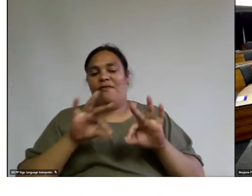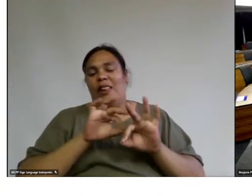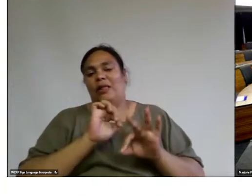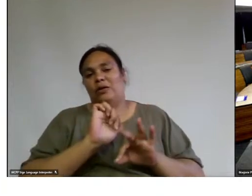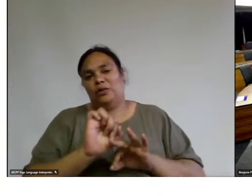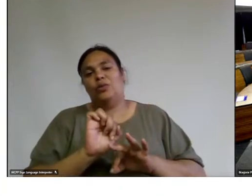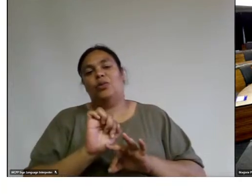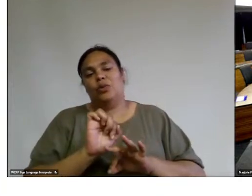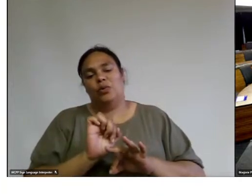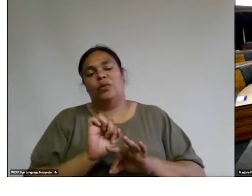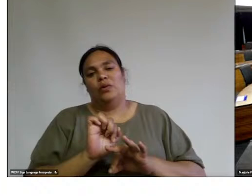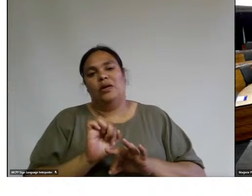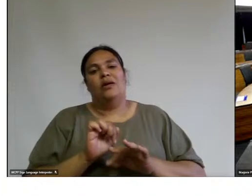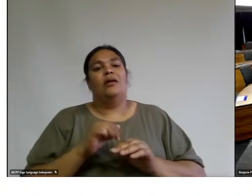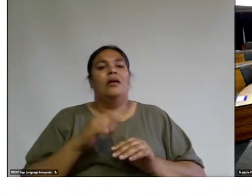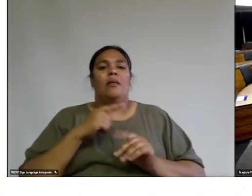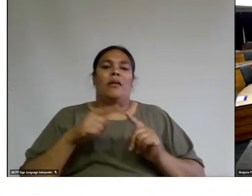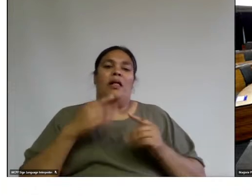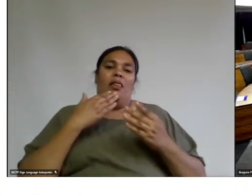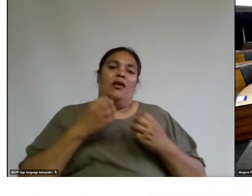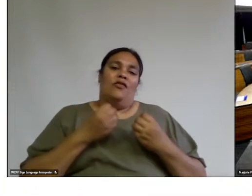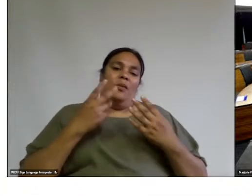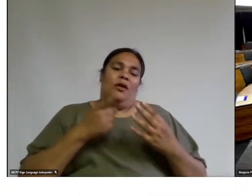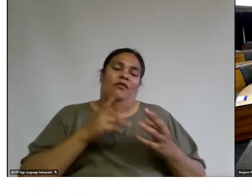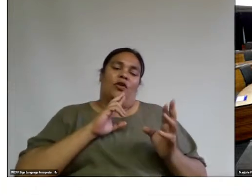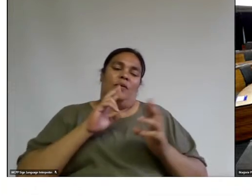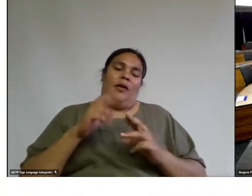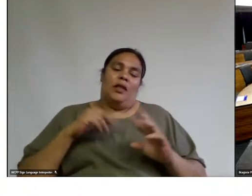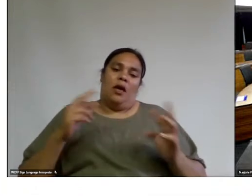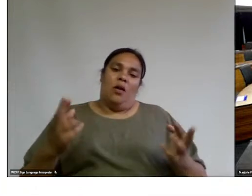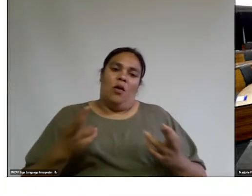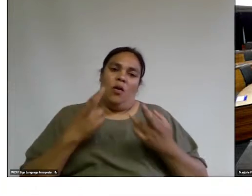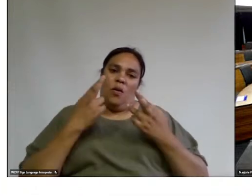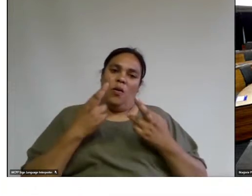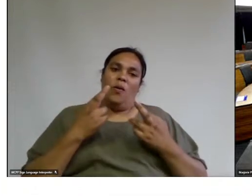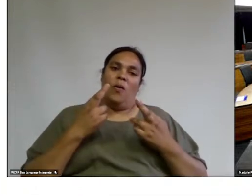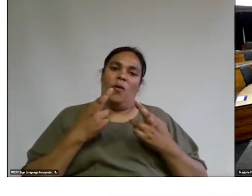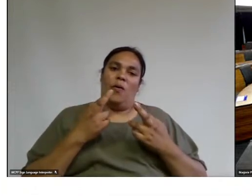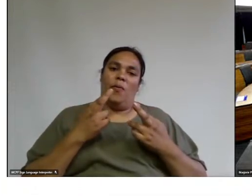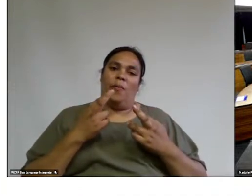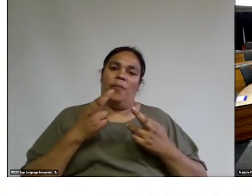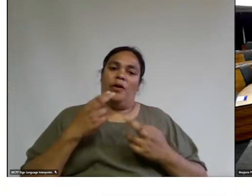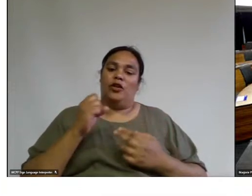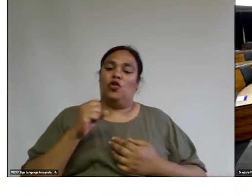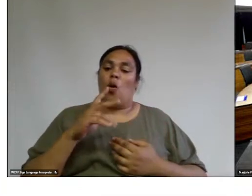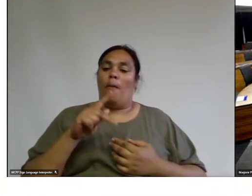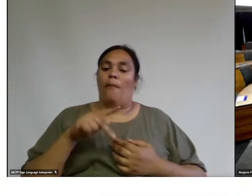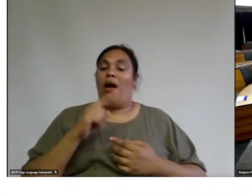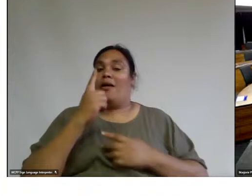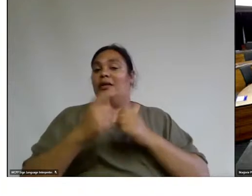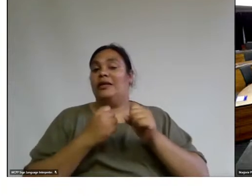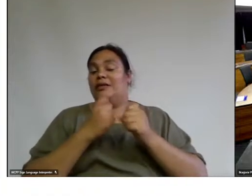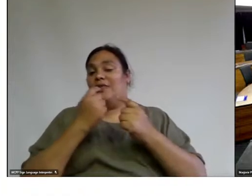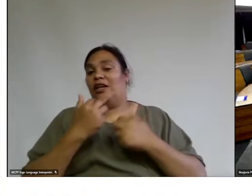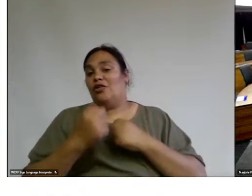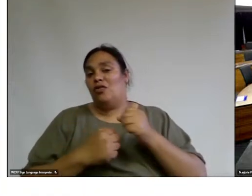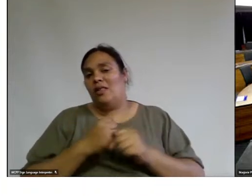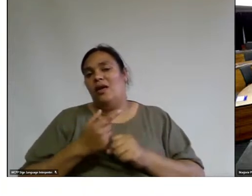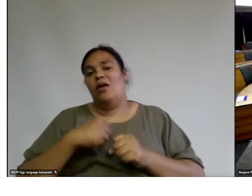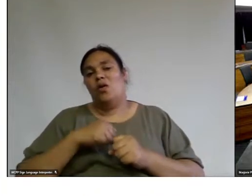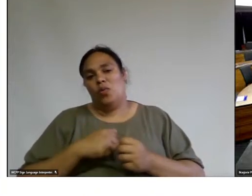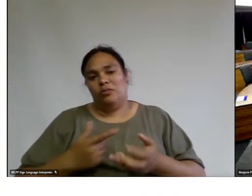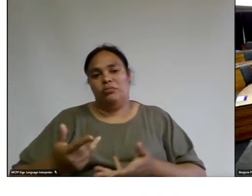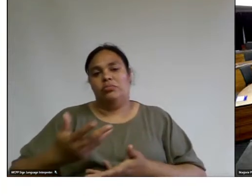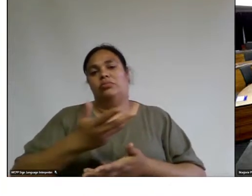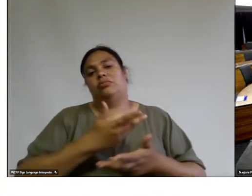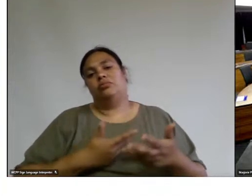not necessarily there. So I think thank you for that response, and hopefully as COPA in the next financial year, we would be endowed, I